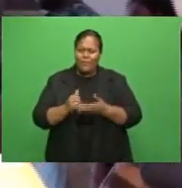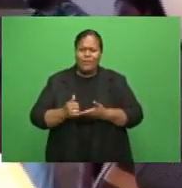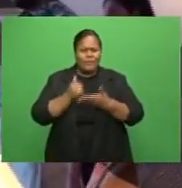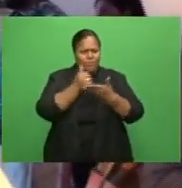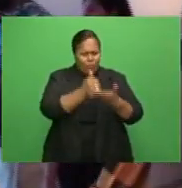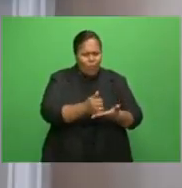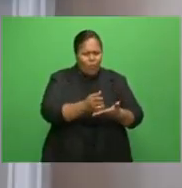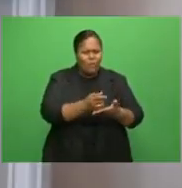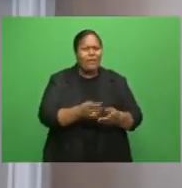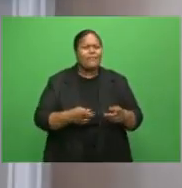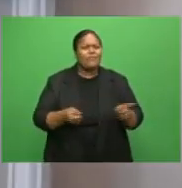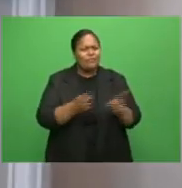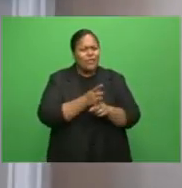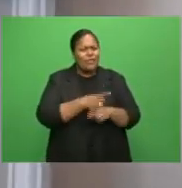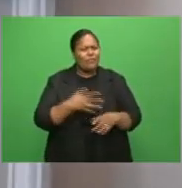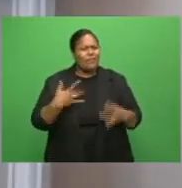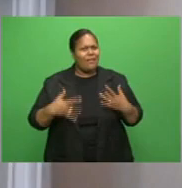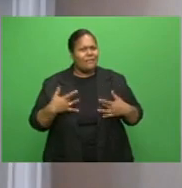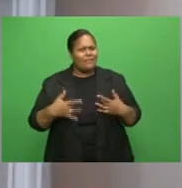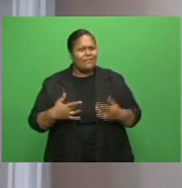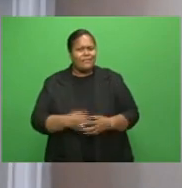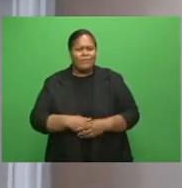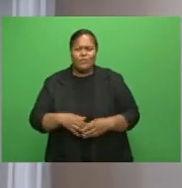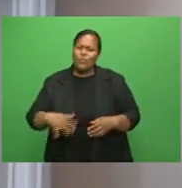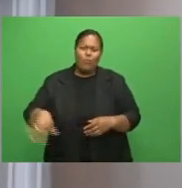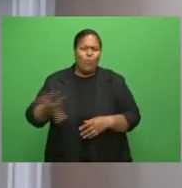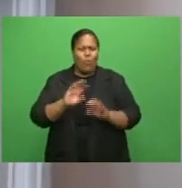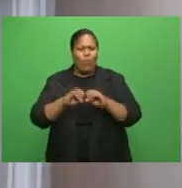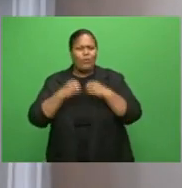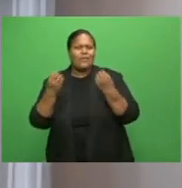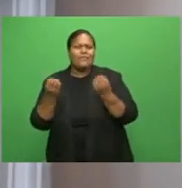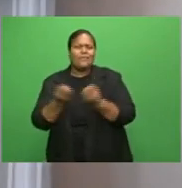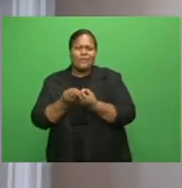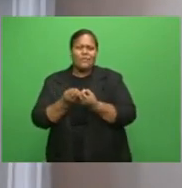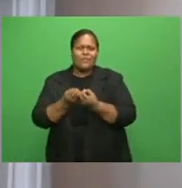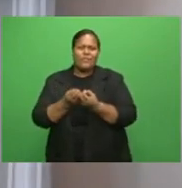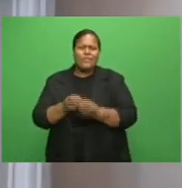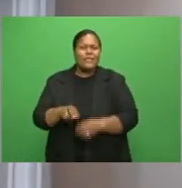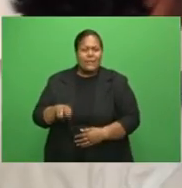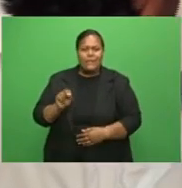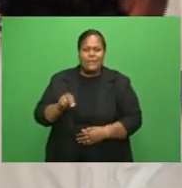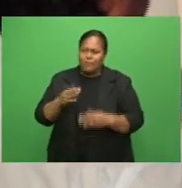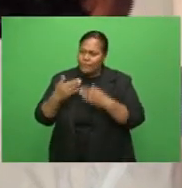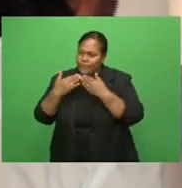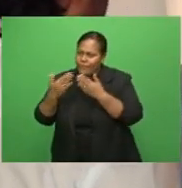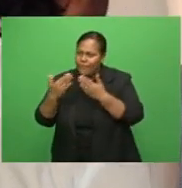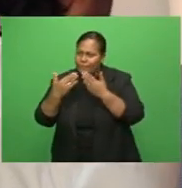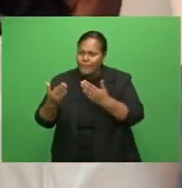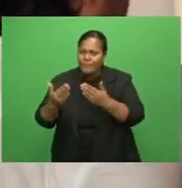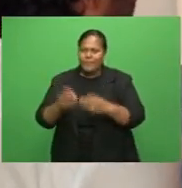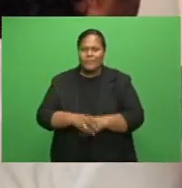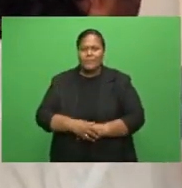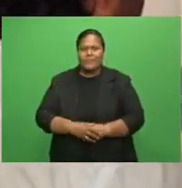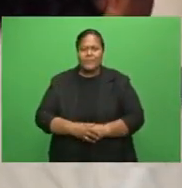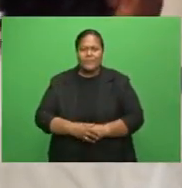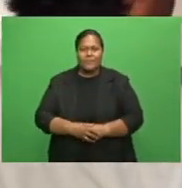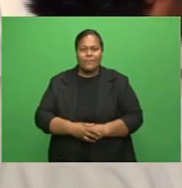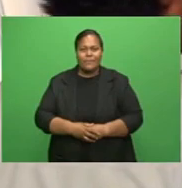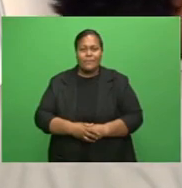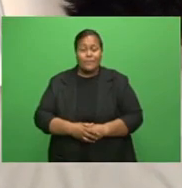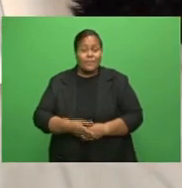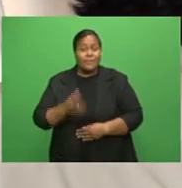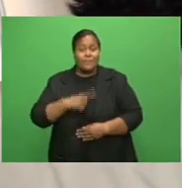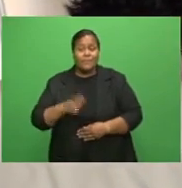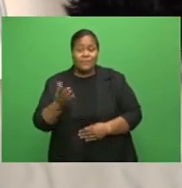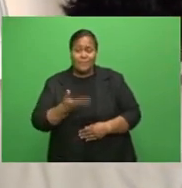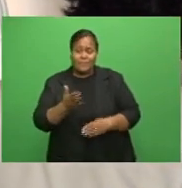many lives. Every organisation deserves to be thanked, and thanked in a big way, because, like I said, prior